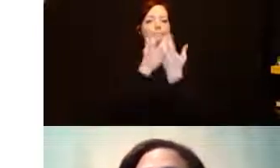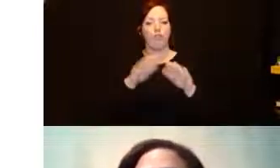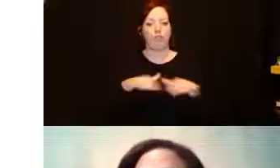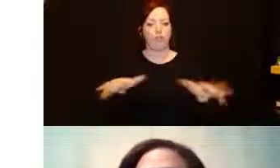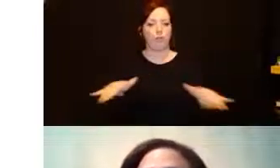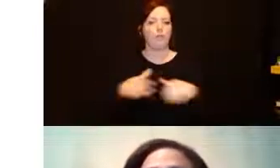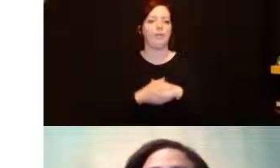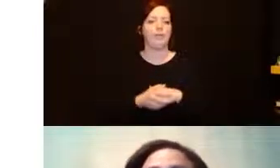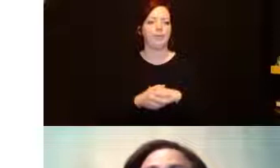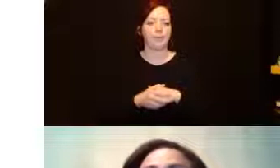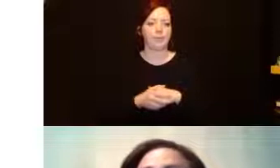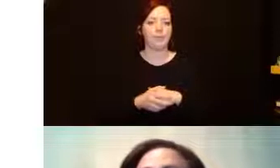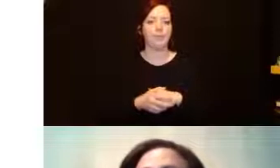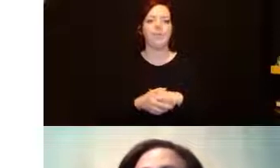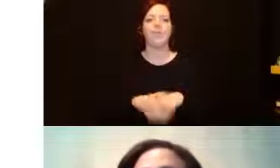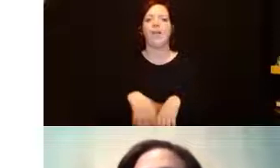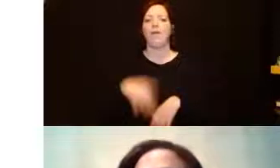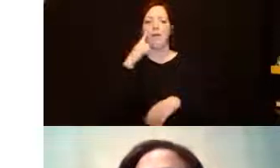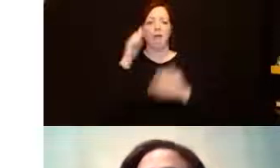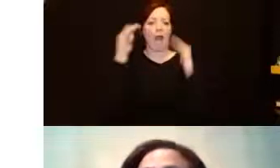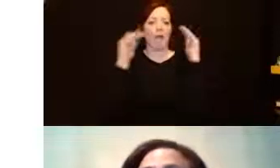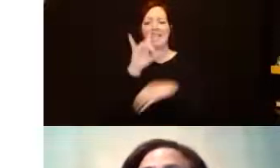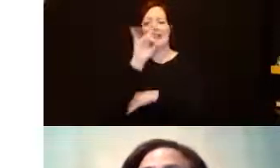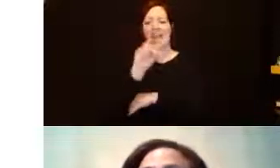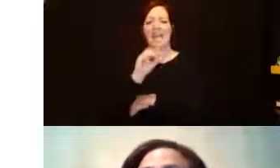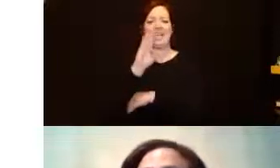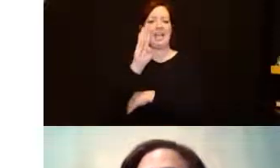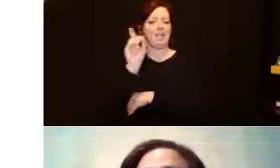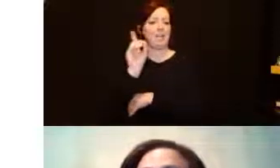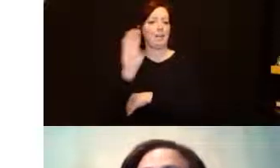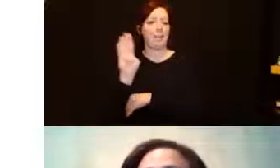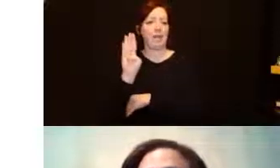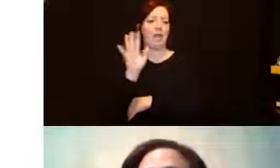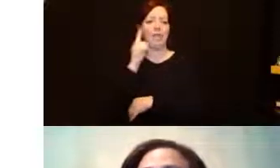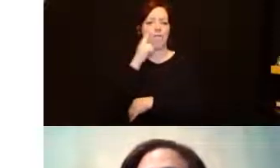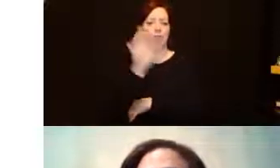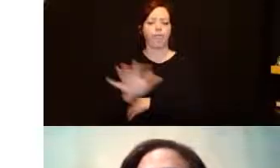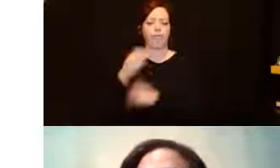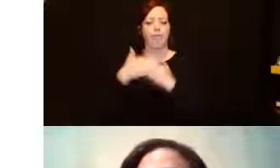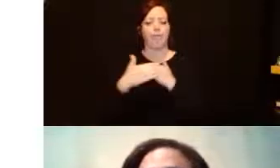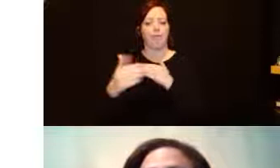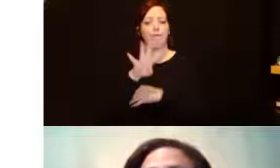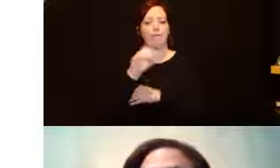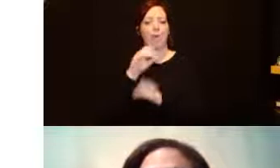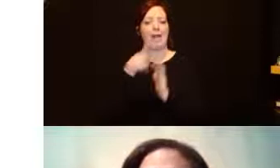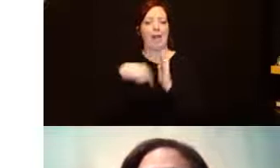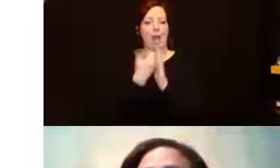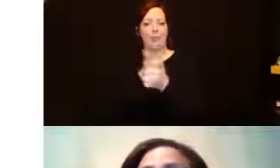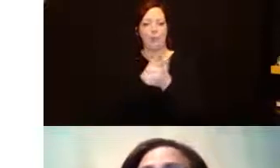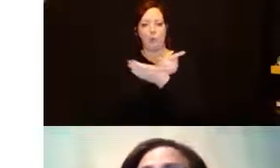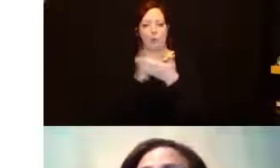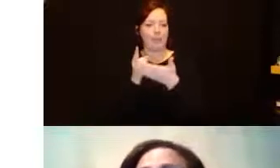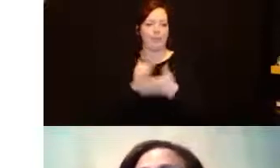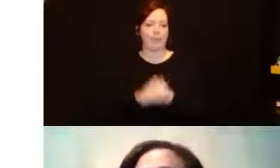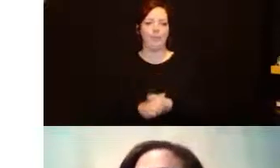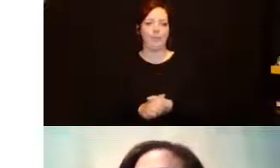in the A scale for 40 hours per week. If we keep our hearing with these devices at this level,